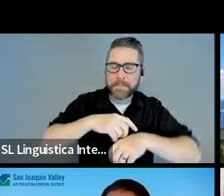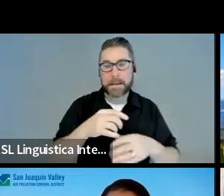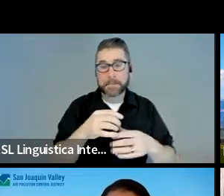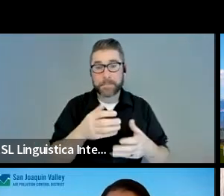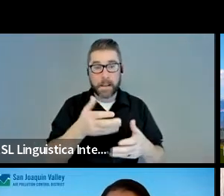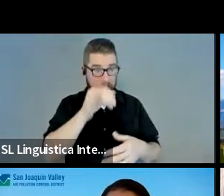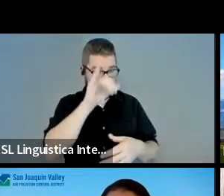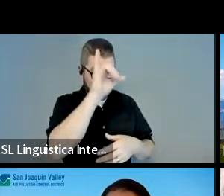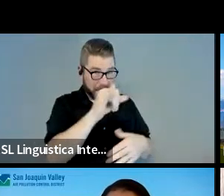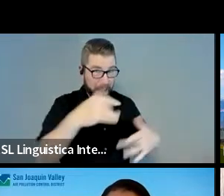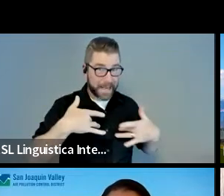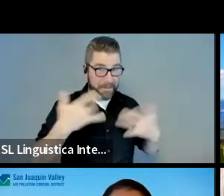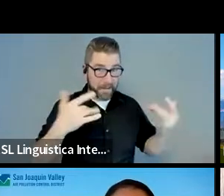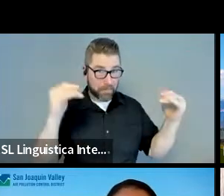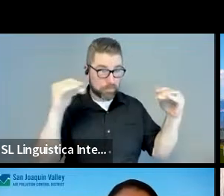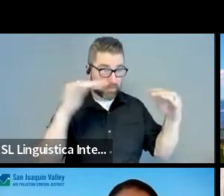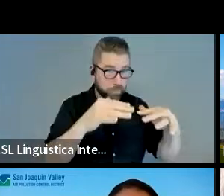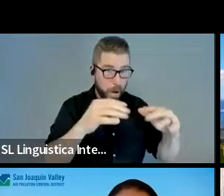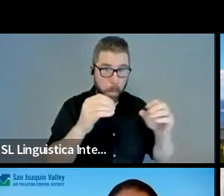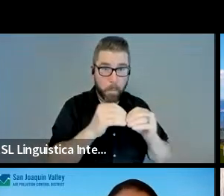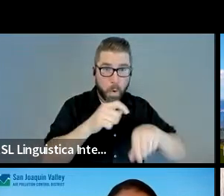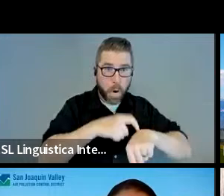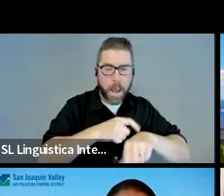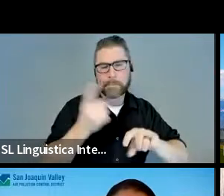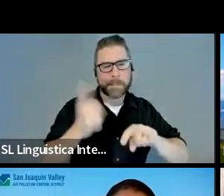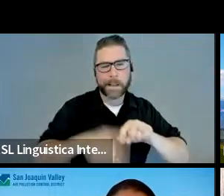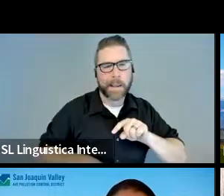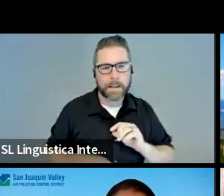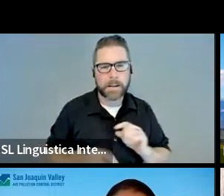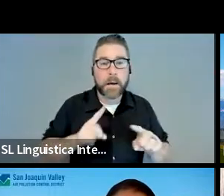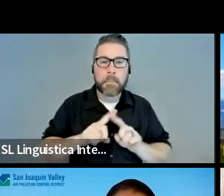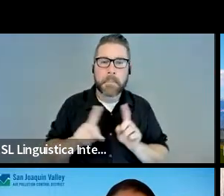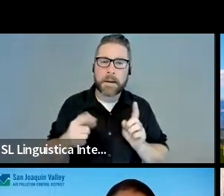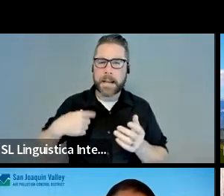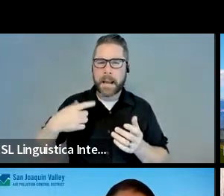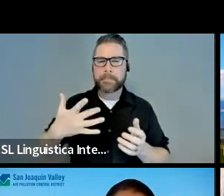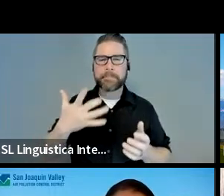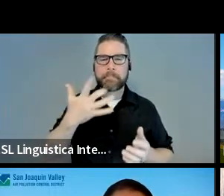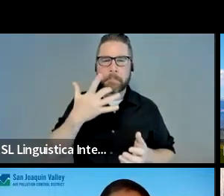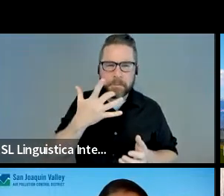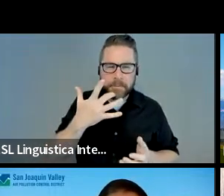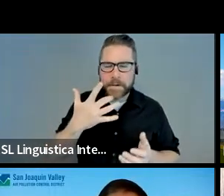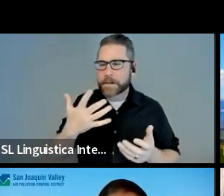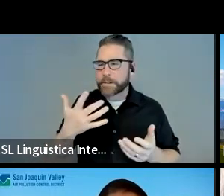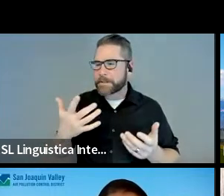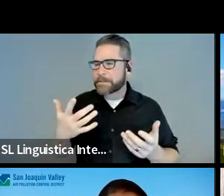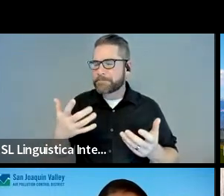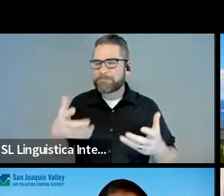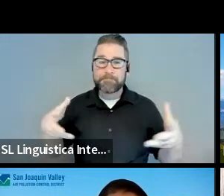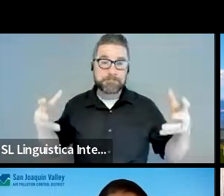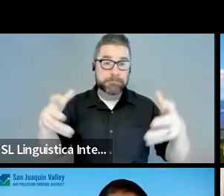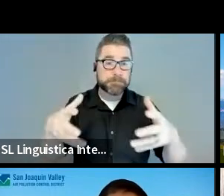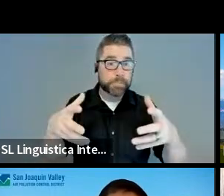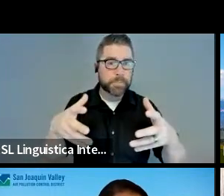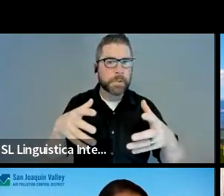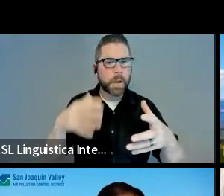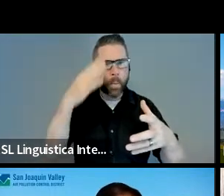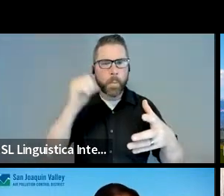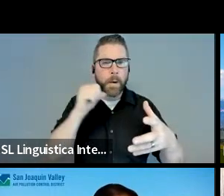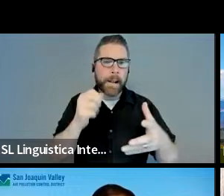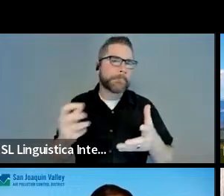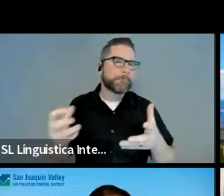but I would like to see us when we get together actually brainstorming and figuring things out.